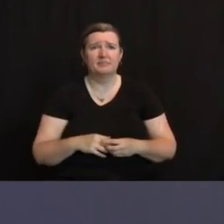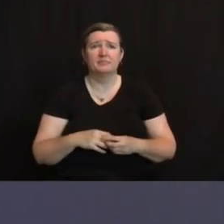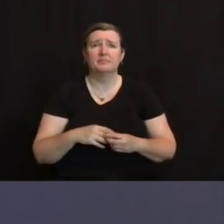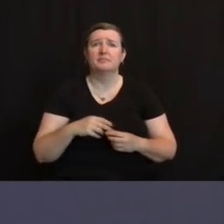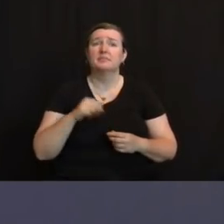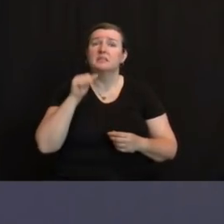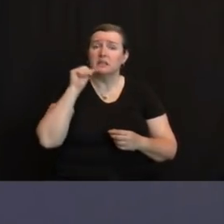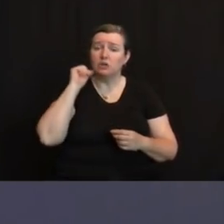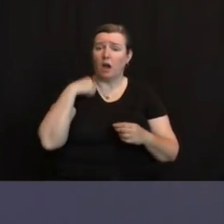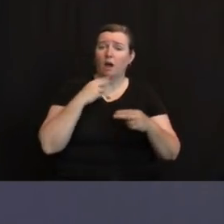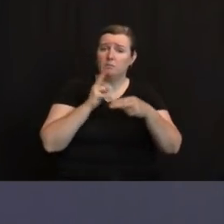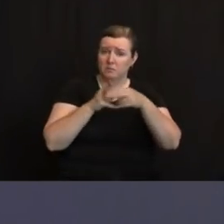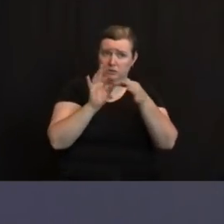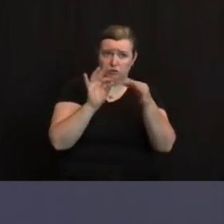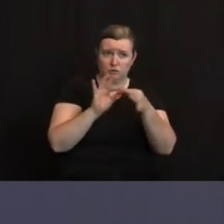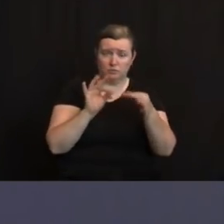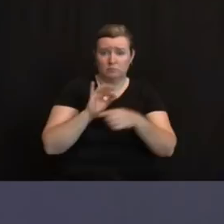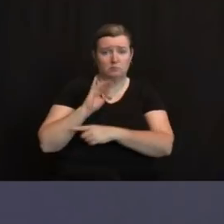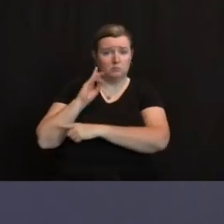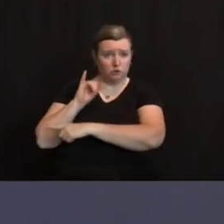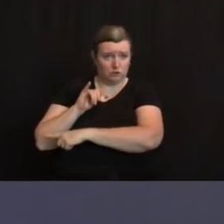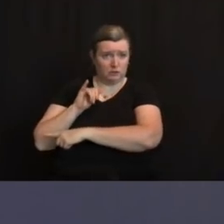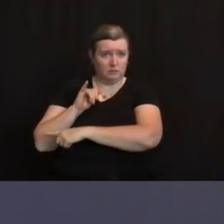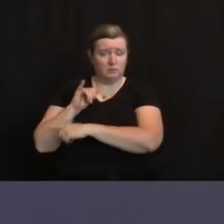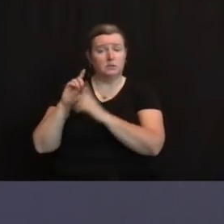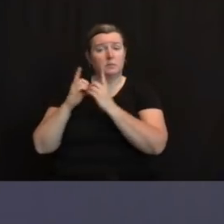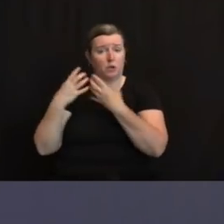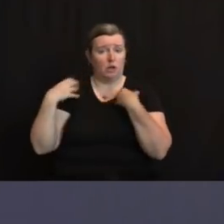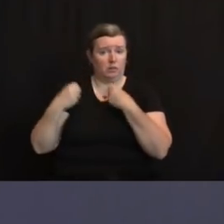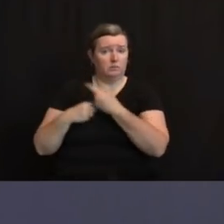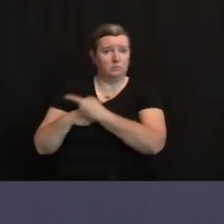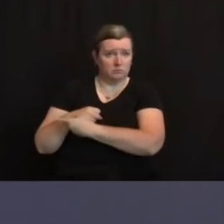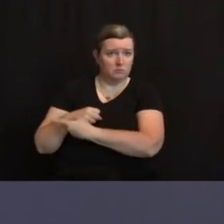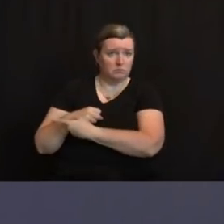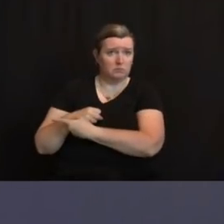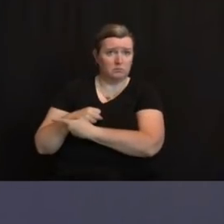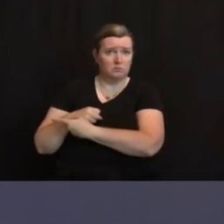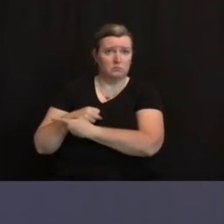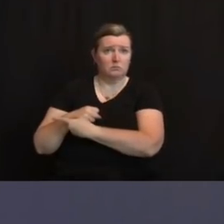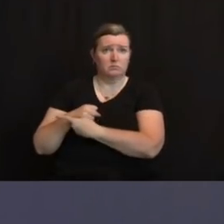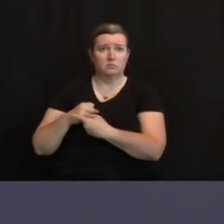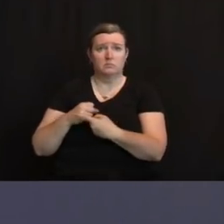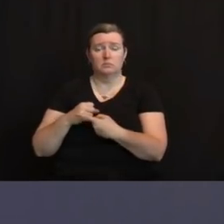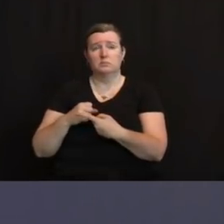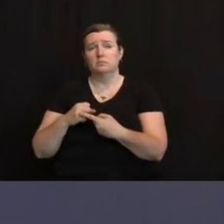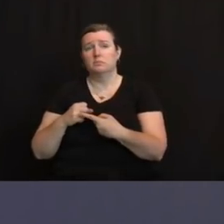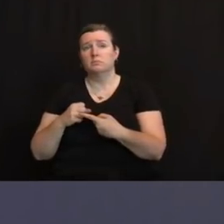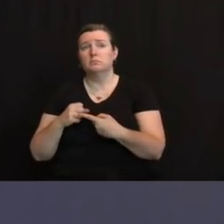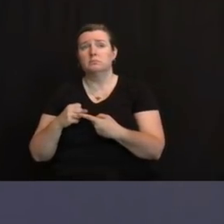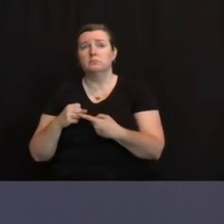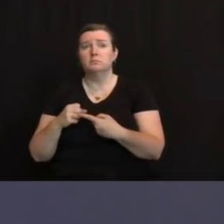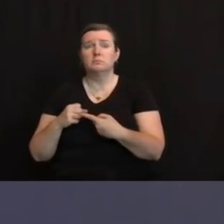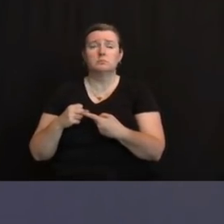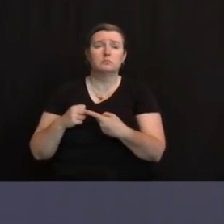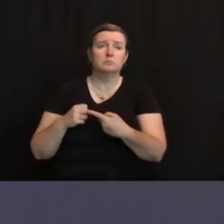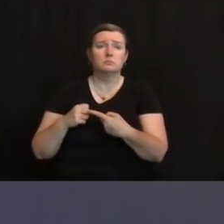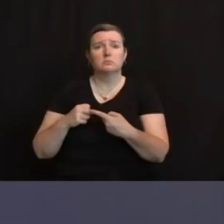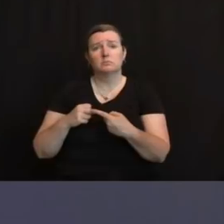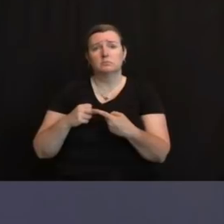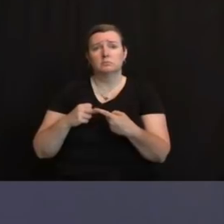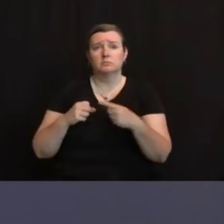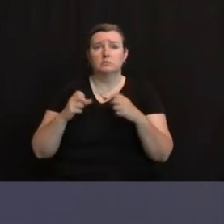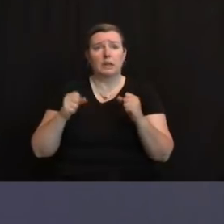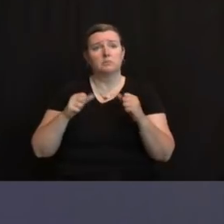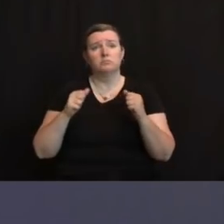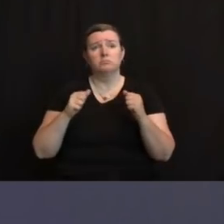yesterday. Judy, in her powers as the Commissioner of the Department of Health, has the ability, not as a broad population, to put up borders at our,